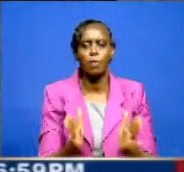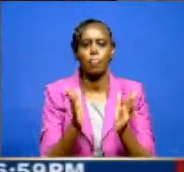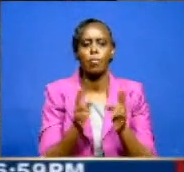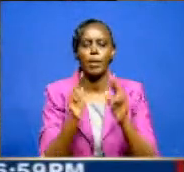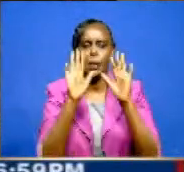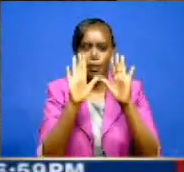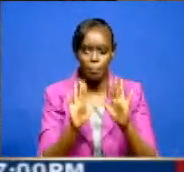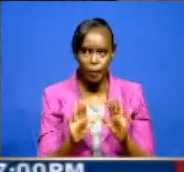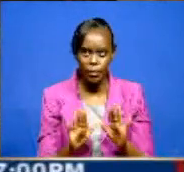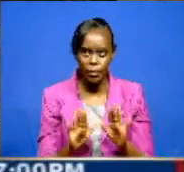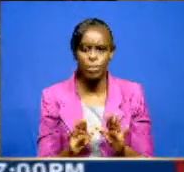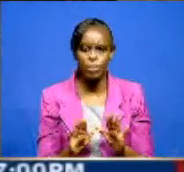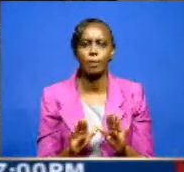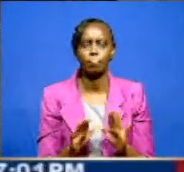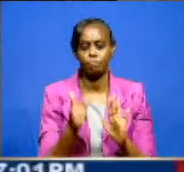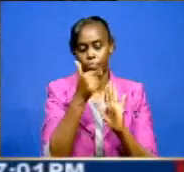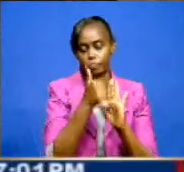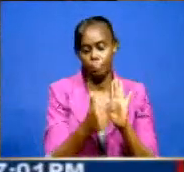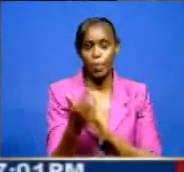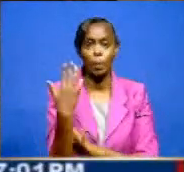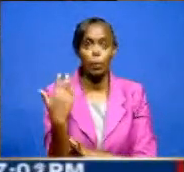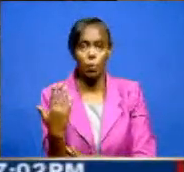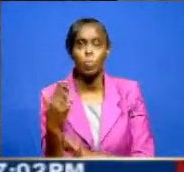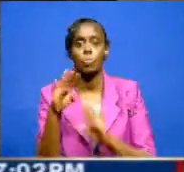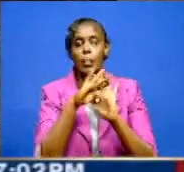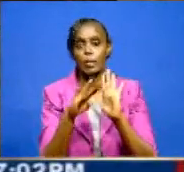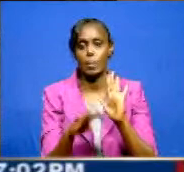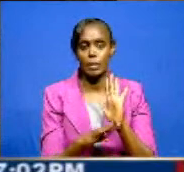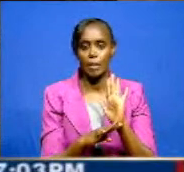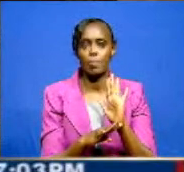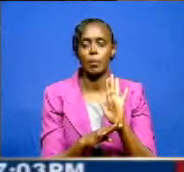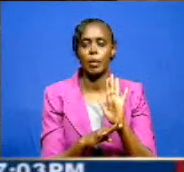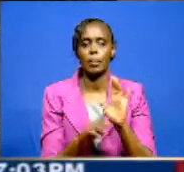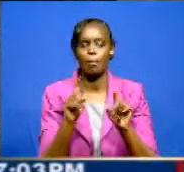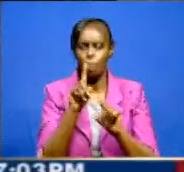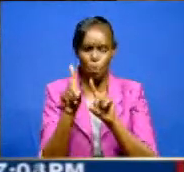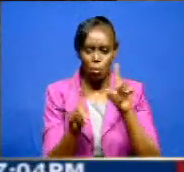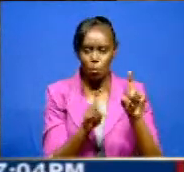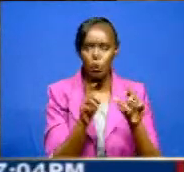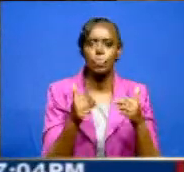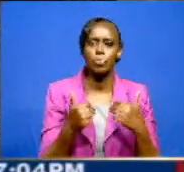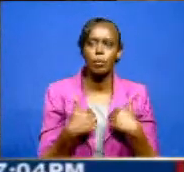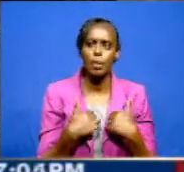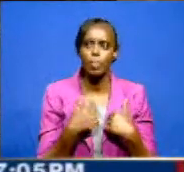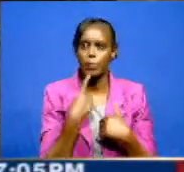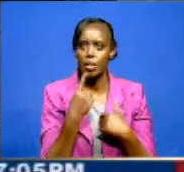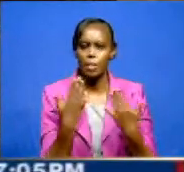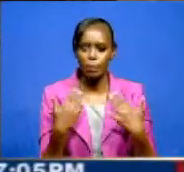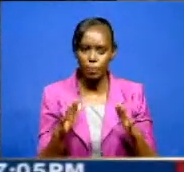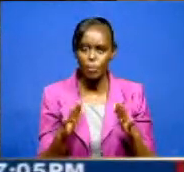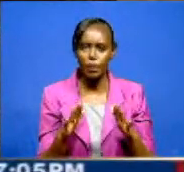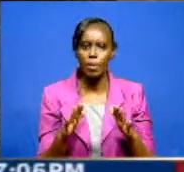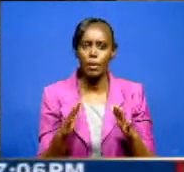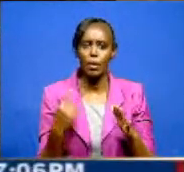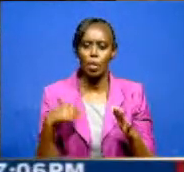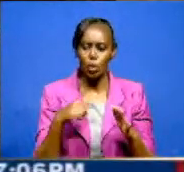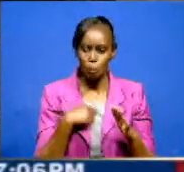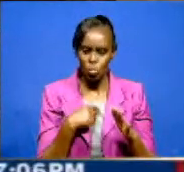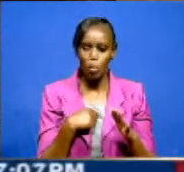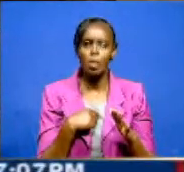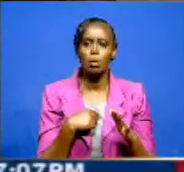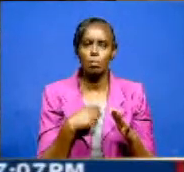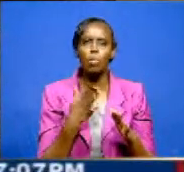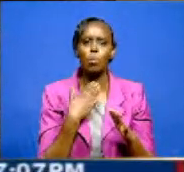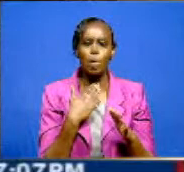important statement that is being sought, just like has been said by members here, that as we prepare to get